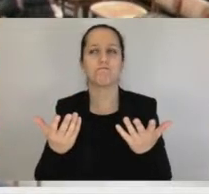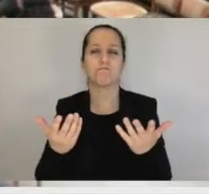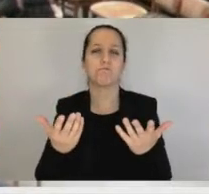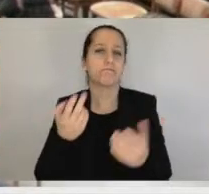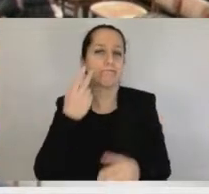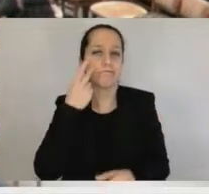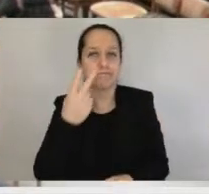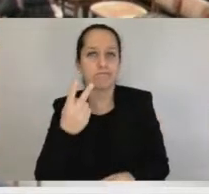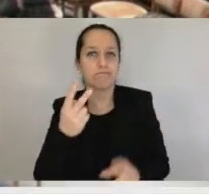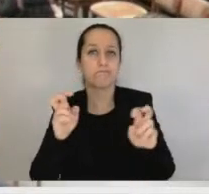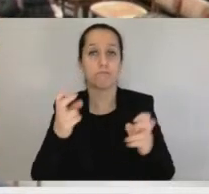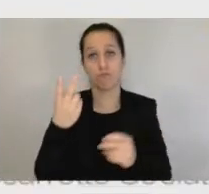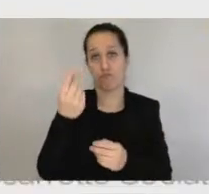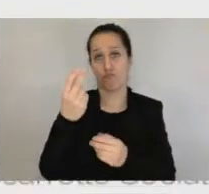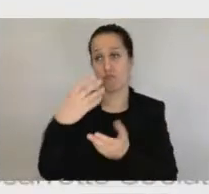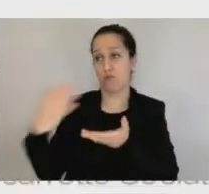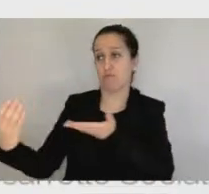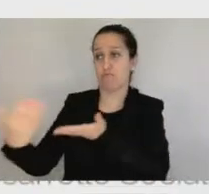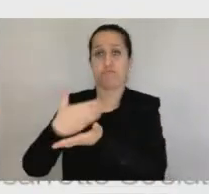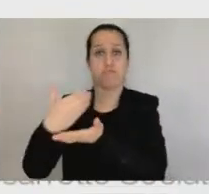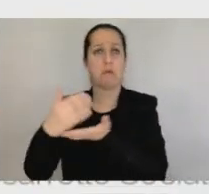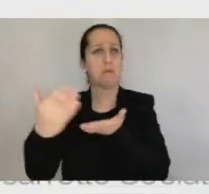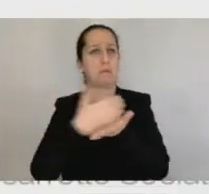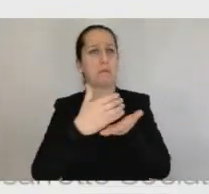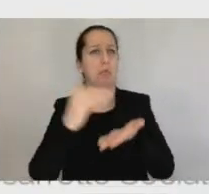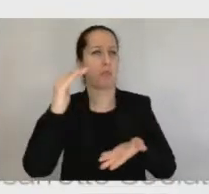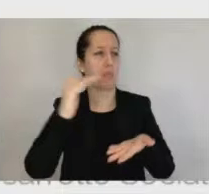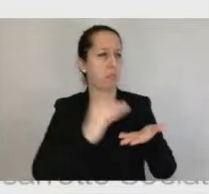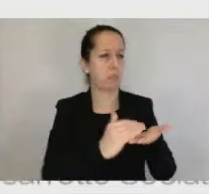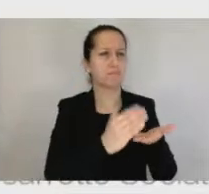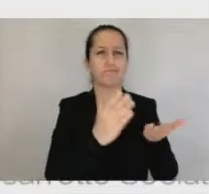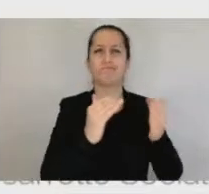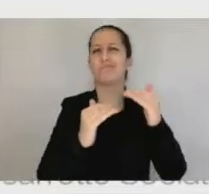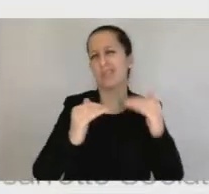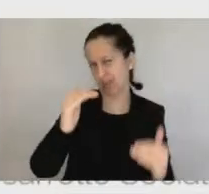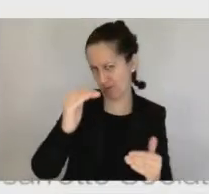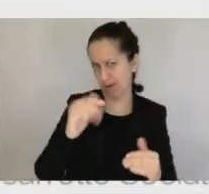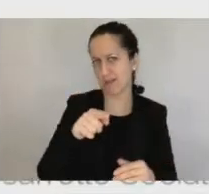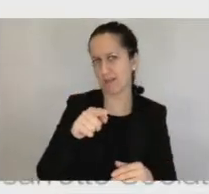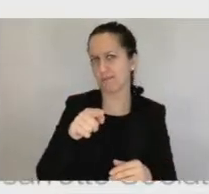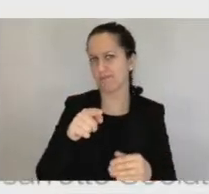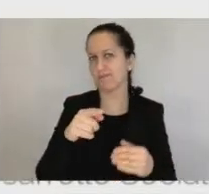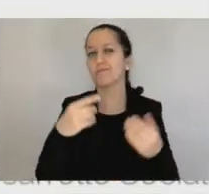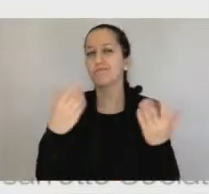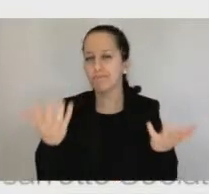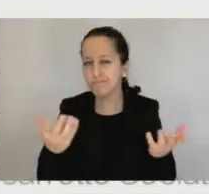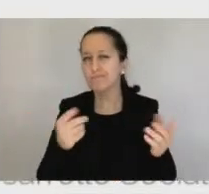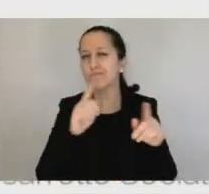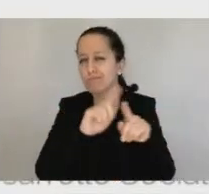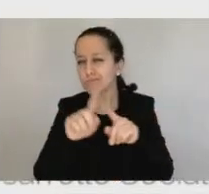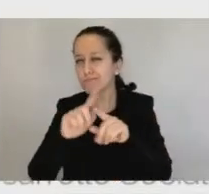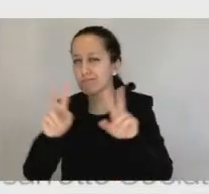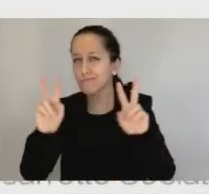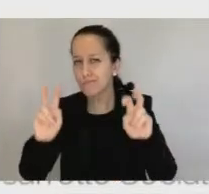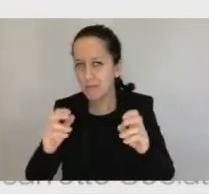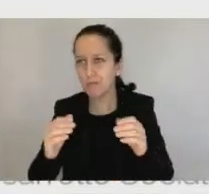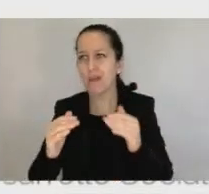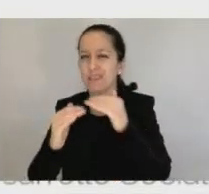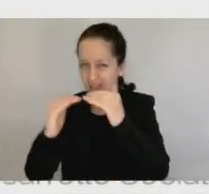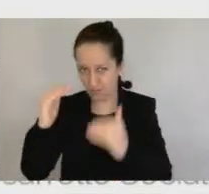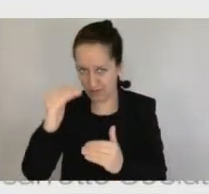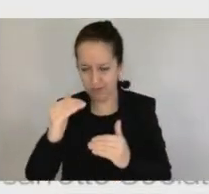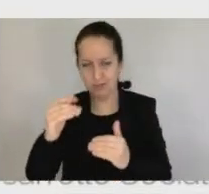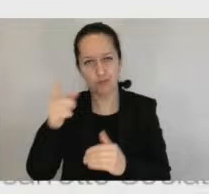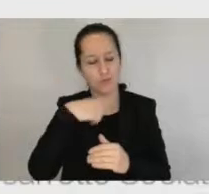is not expressed because of income inequality, as discussed previously, yesterday and this morning.